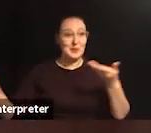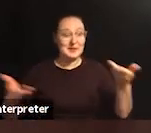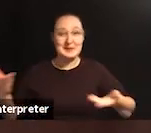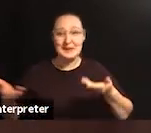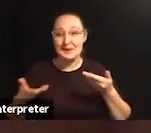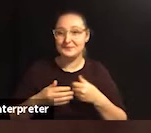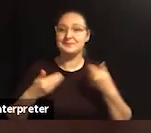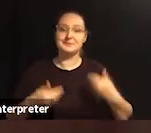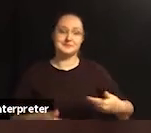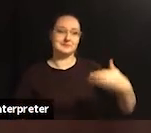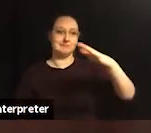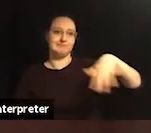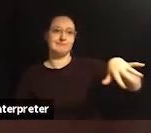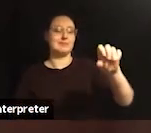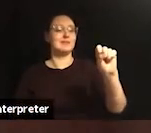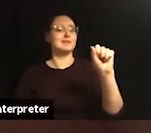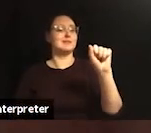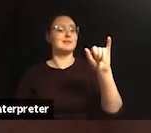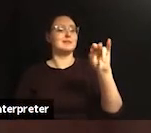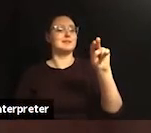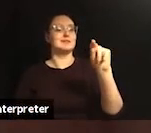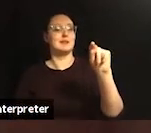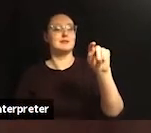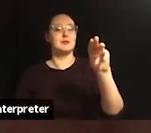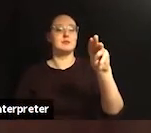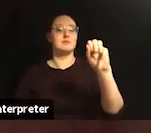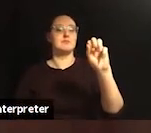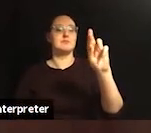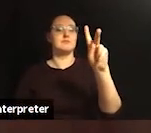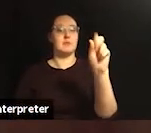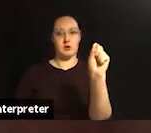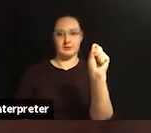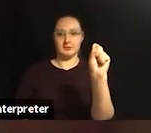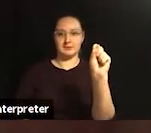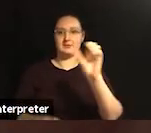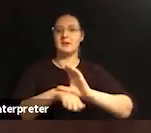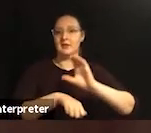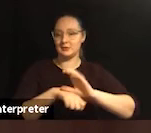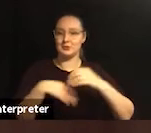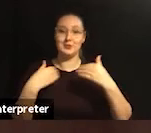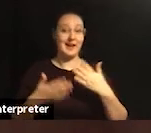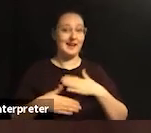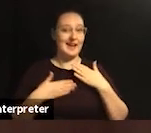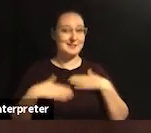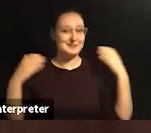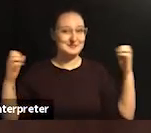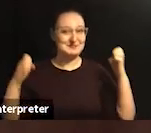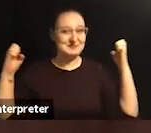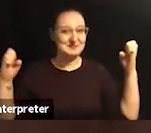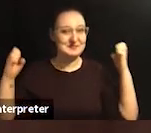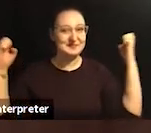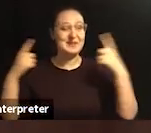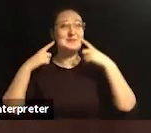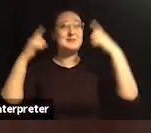Mark's Cathedral virtually and to wish you a happy, happy Easter. We're so glad it's finally arrived.